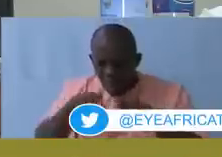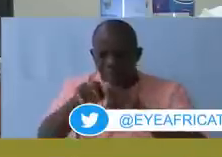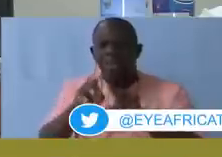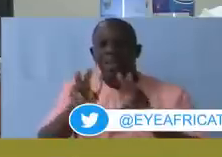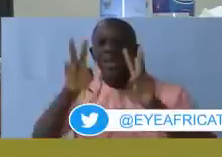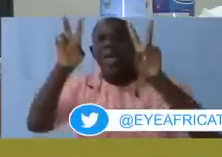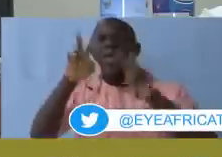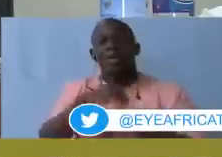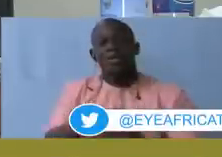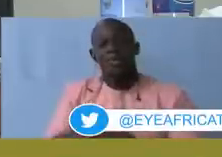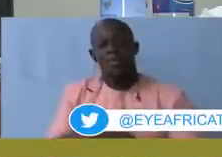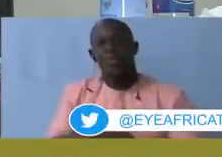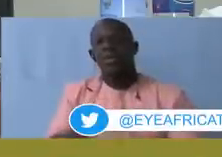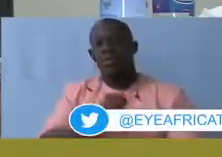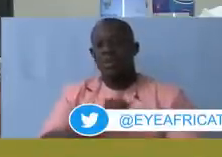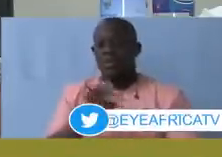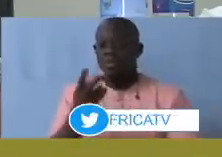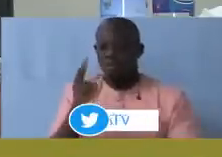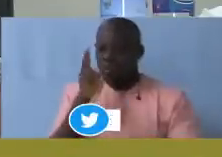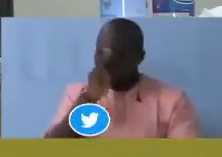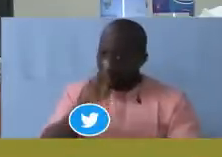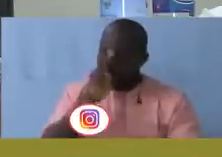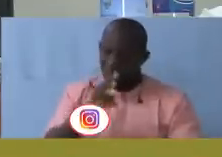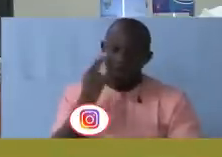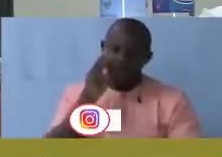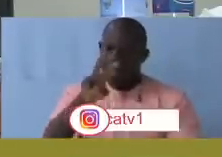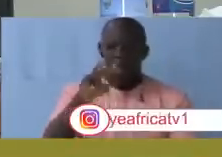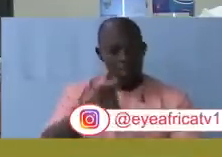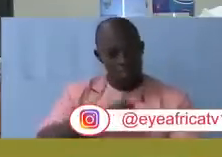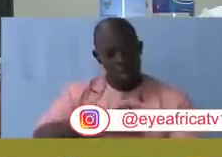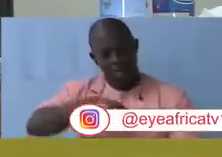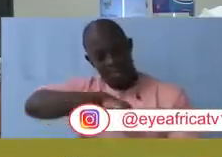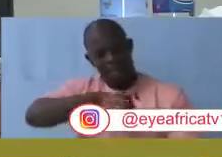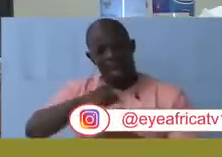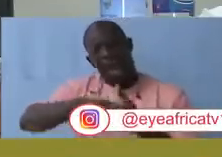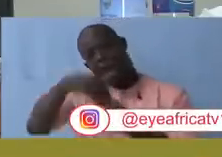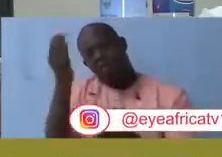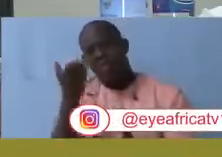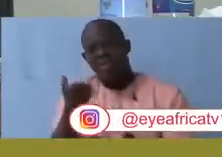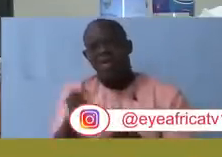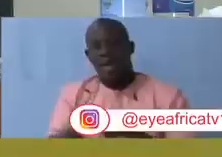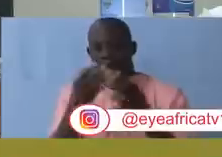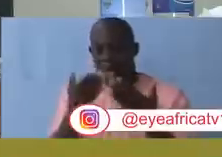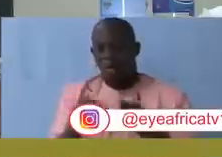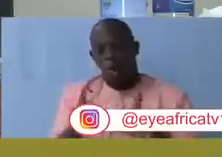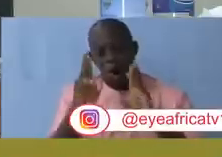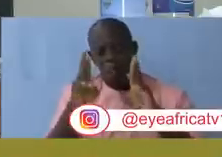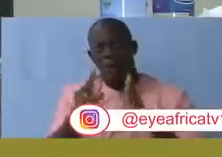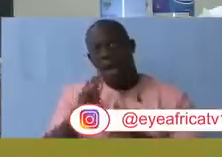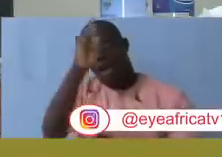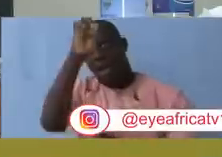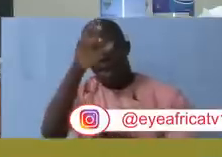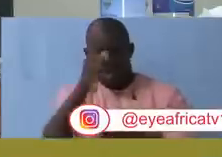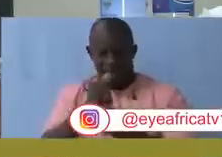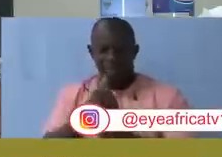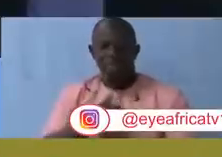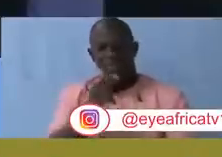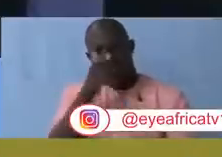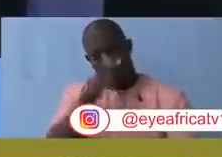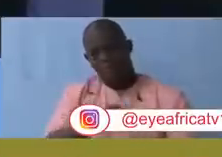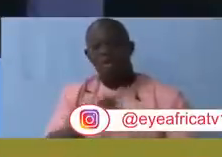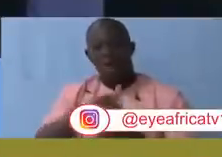I'm just trying to see myself out of it, but with the help of God eventually I did. But it was the